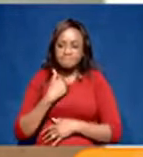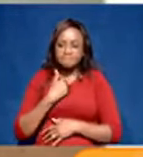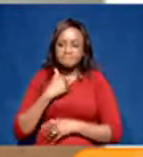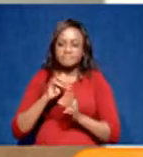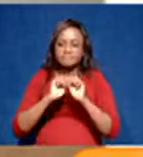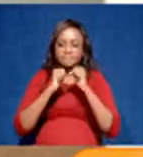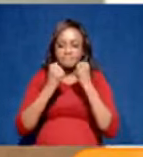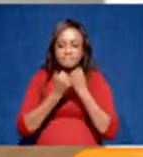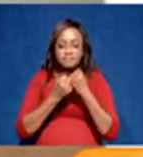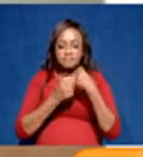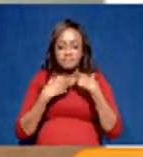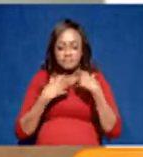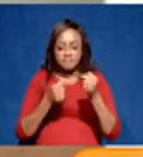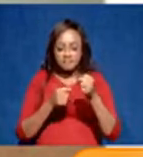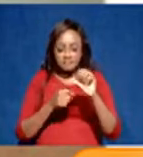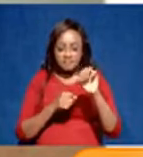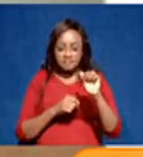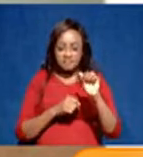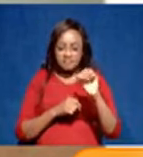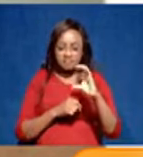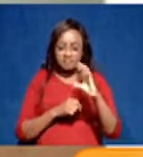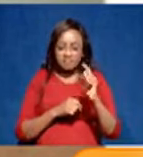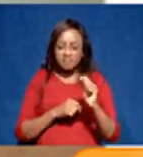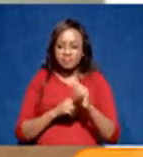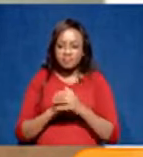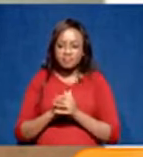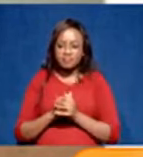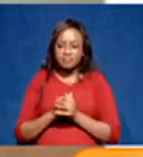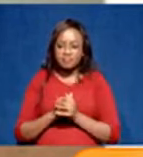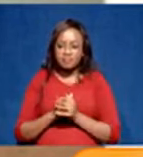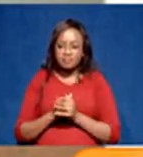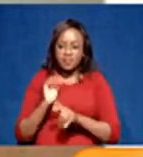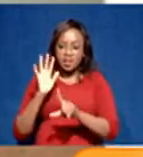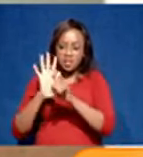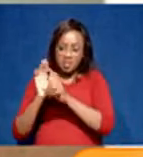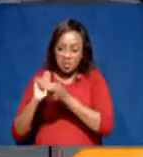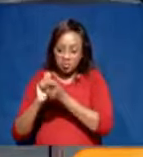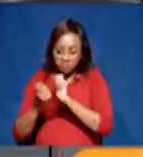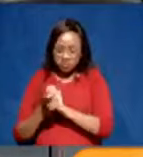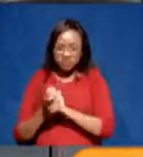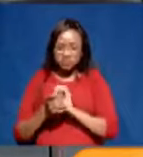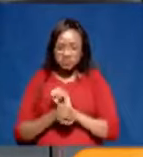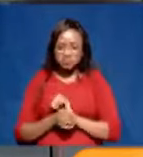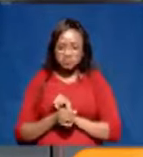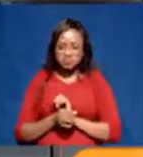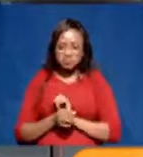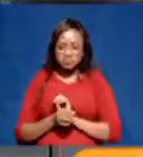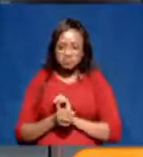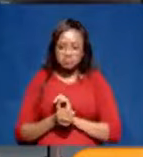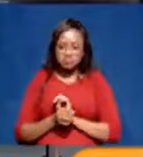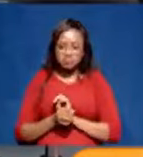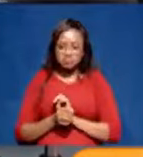That is what changed. The law changed? Yes. Linus. Yes, I'll still go back to my